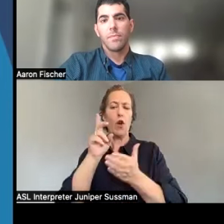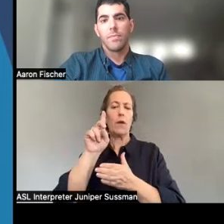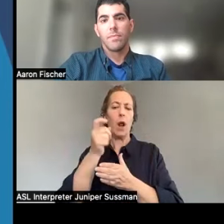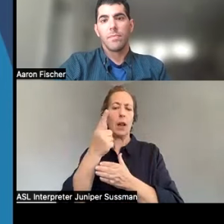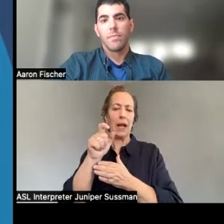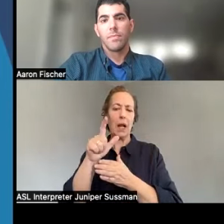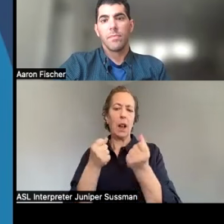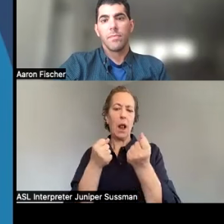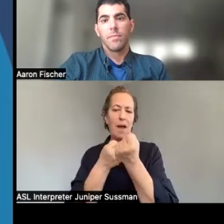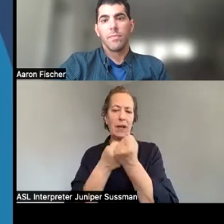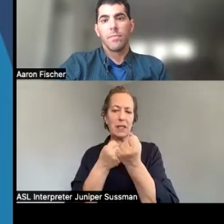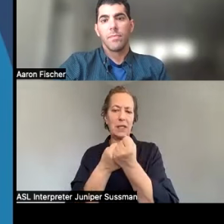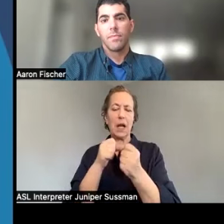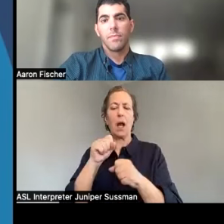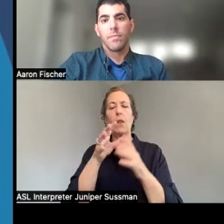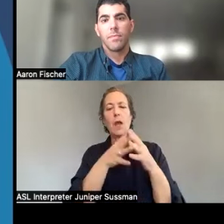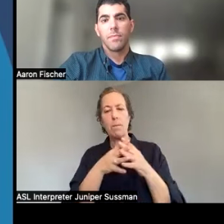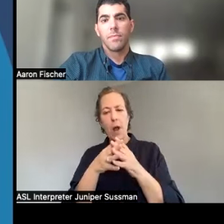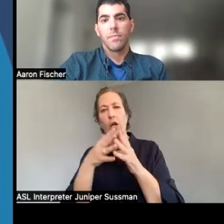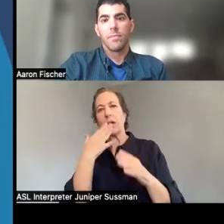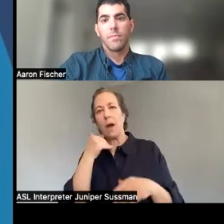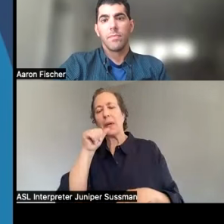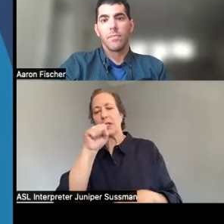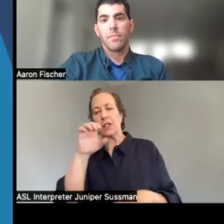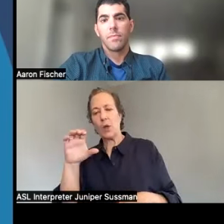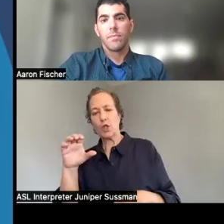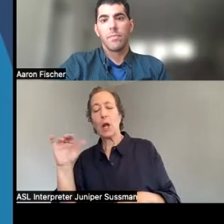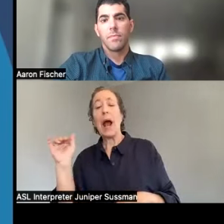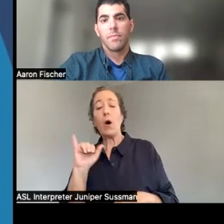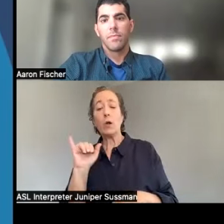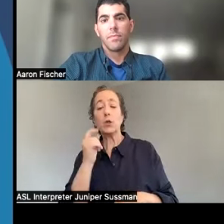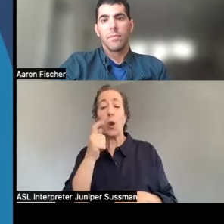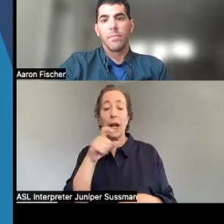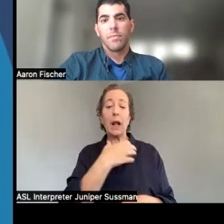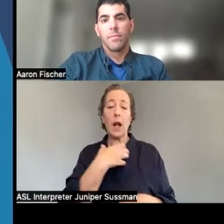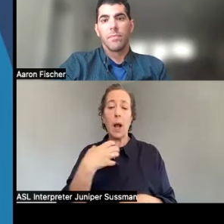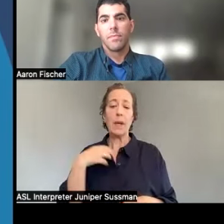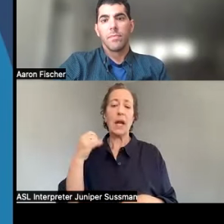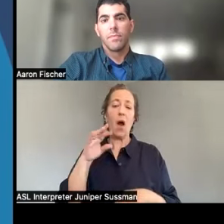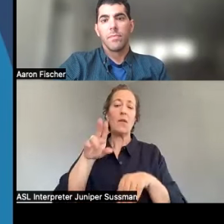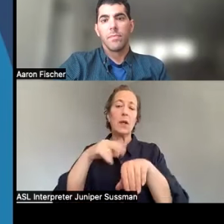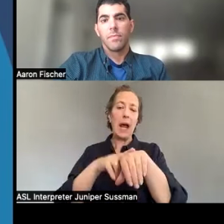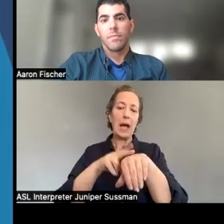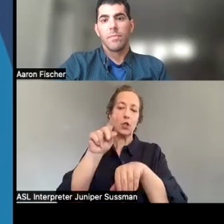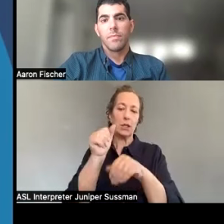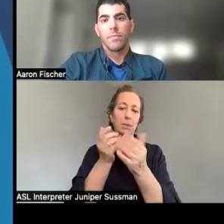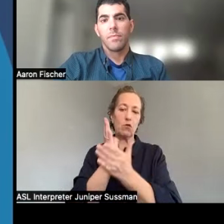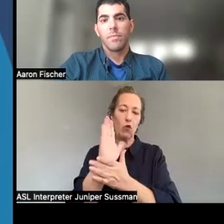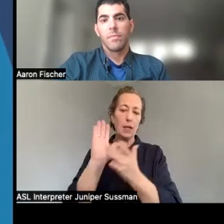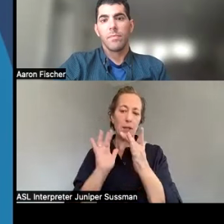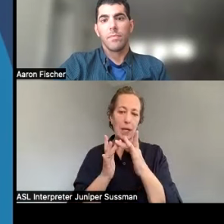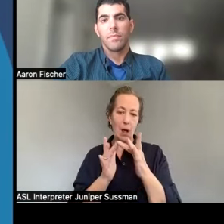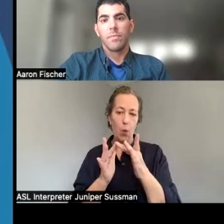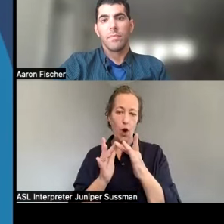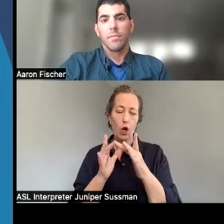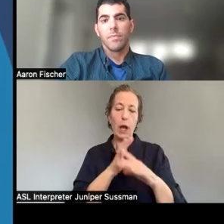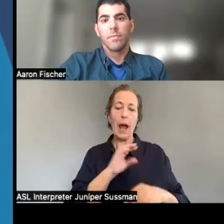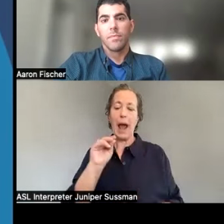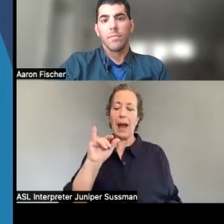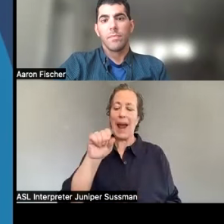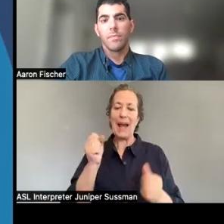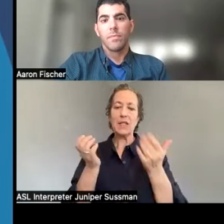of the American Diabetes Association, as well as on the legal committees of the National Disability Rights Network and of AIDS